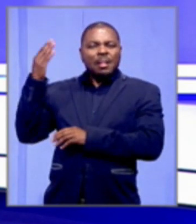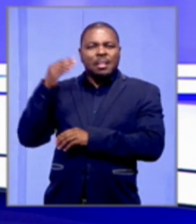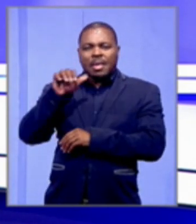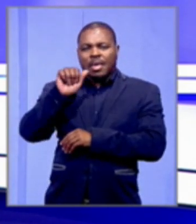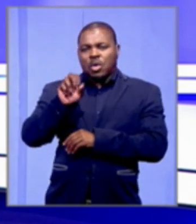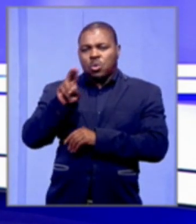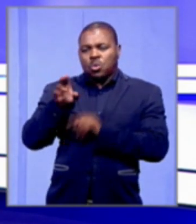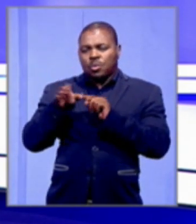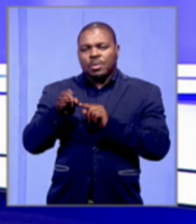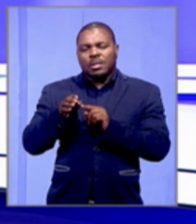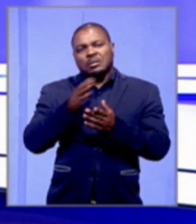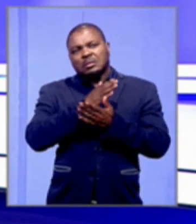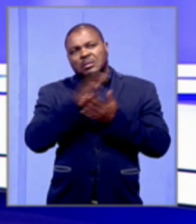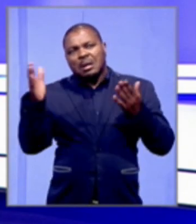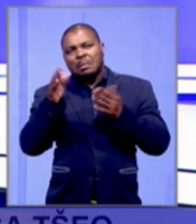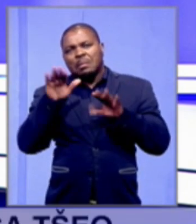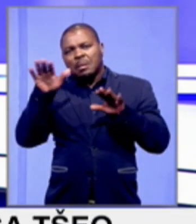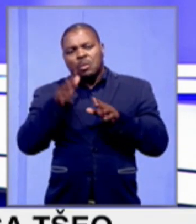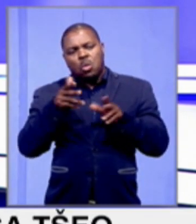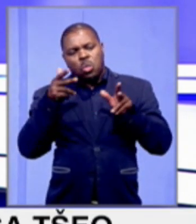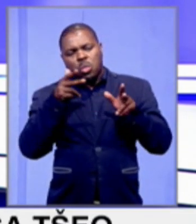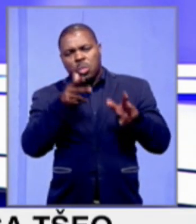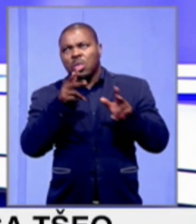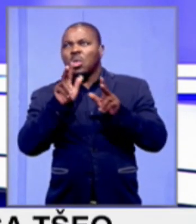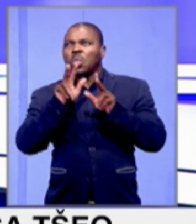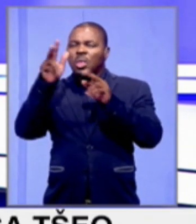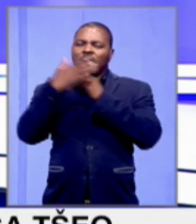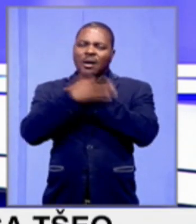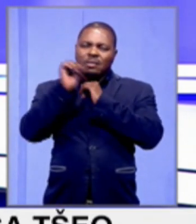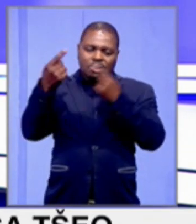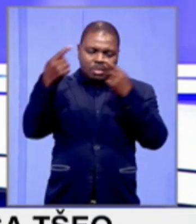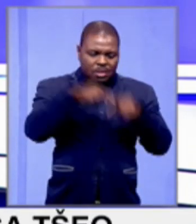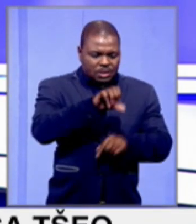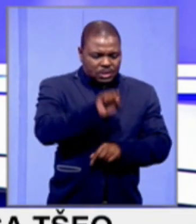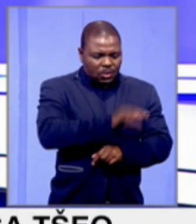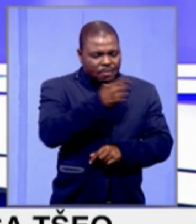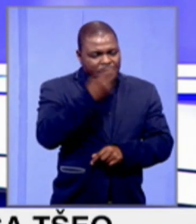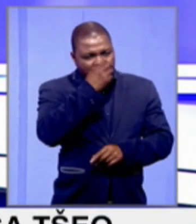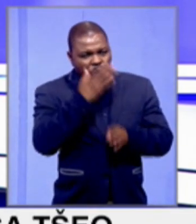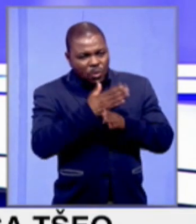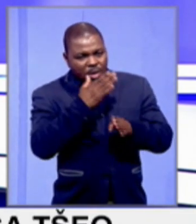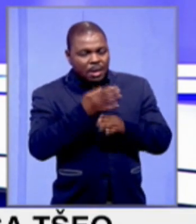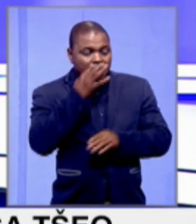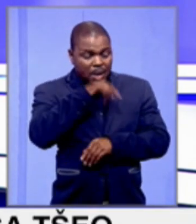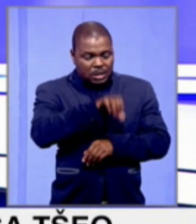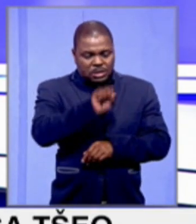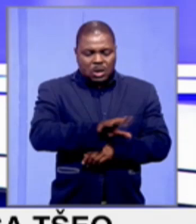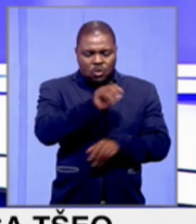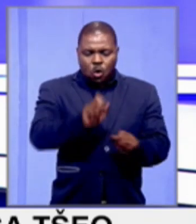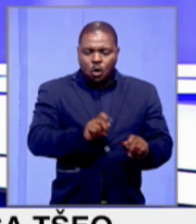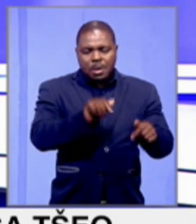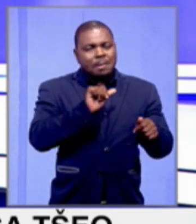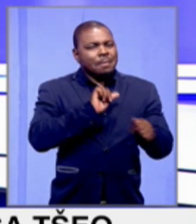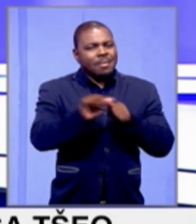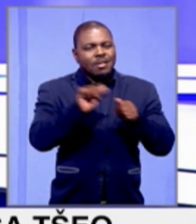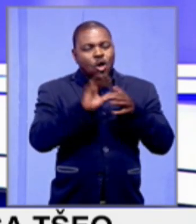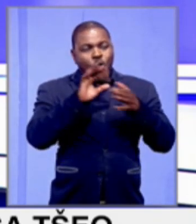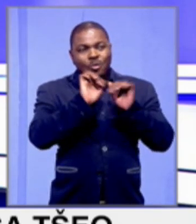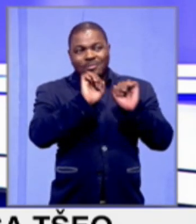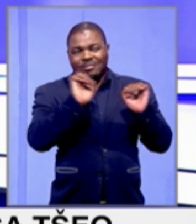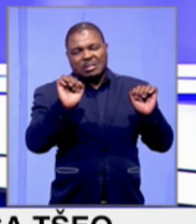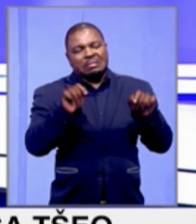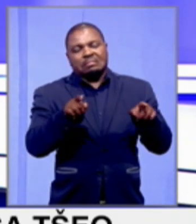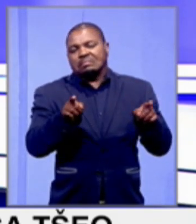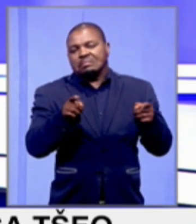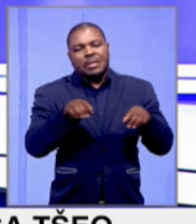ba ba furaletse go dinaga tsa ga bo bona go tla go nyaka sa go iphidisa ba re menyetla mo Afrika Borwa e kaone go feta mo batswago.